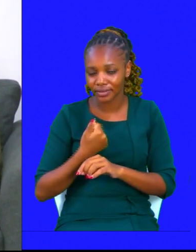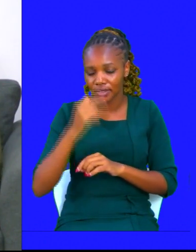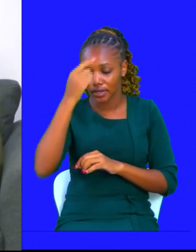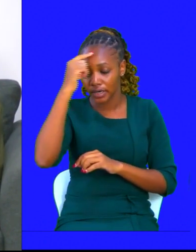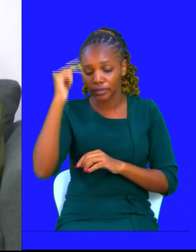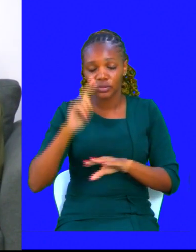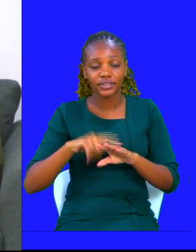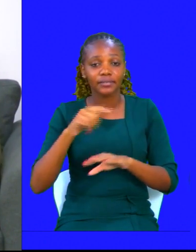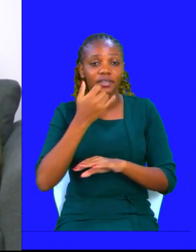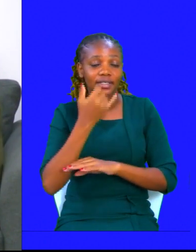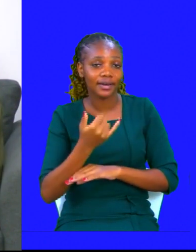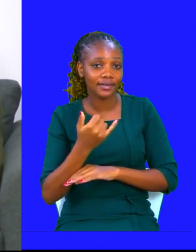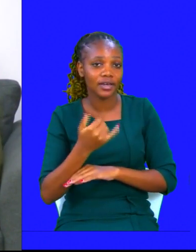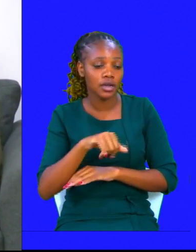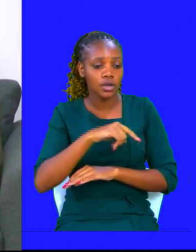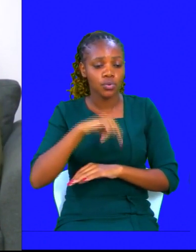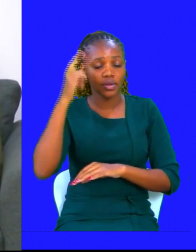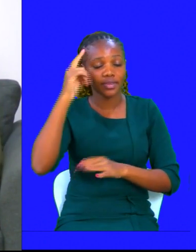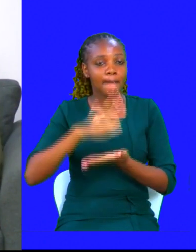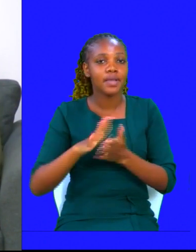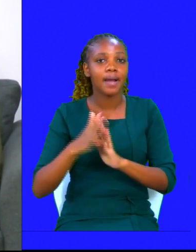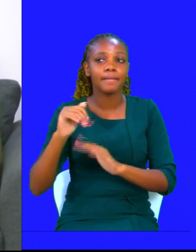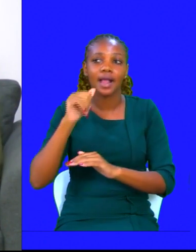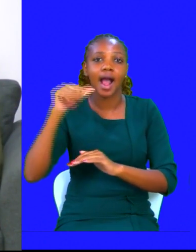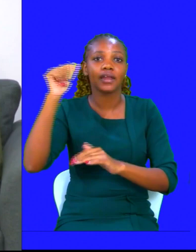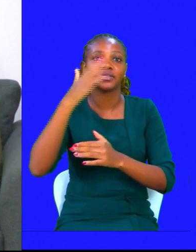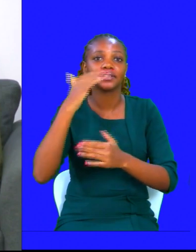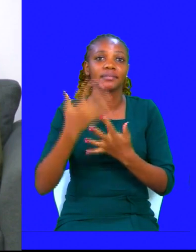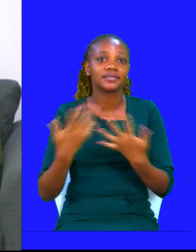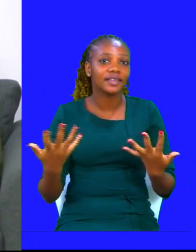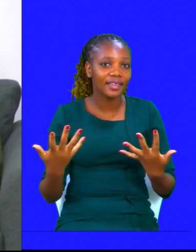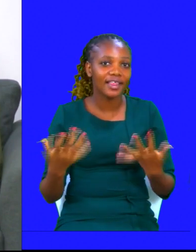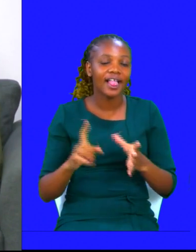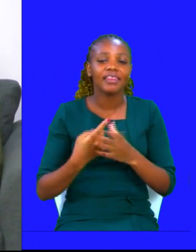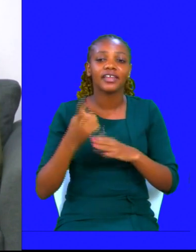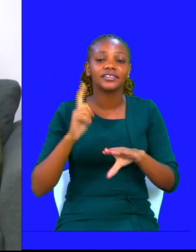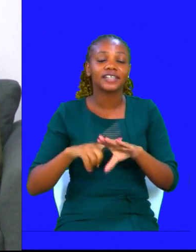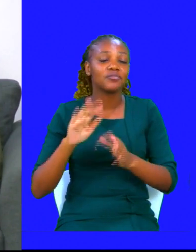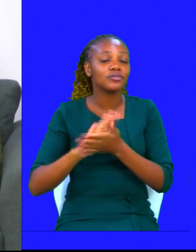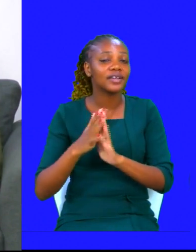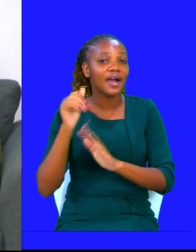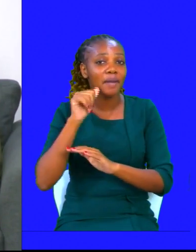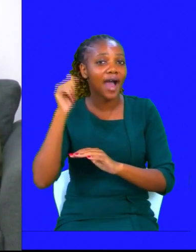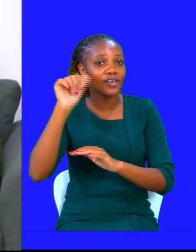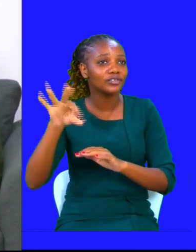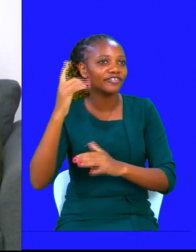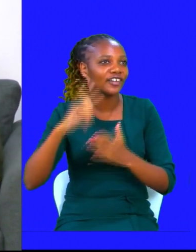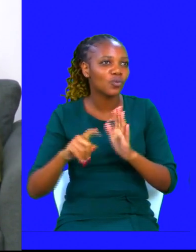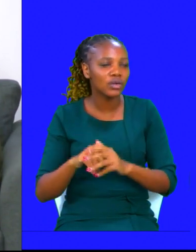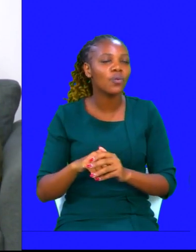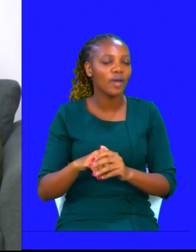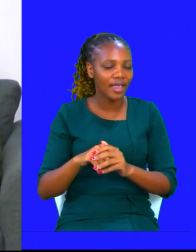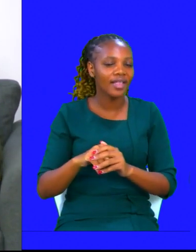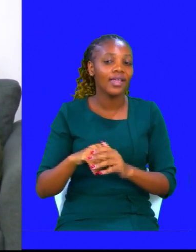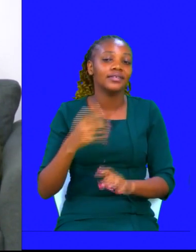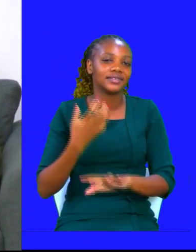when you're young, we think becoming an adult is the best thing. And when you grow, you realize that adulting is quite hard